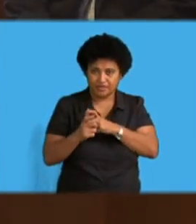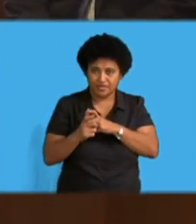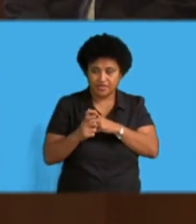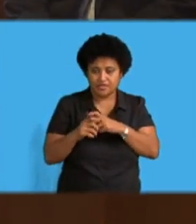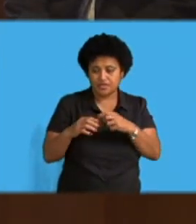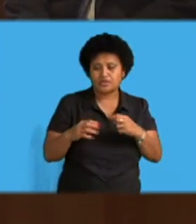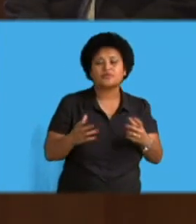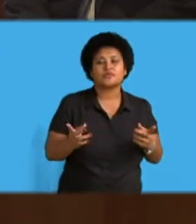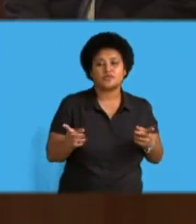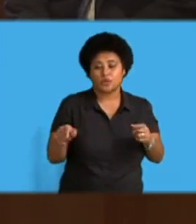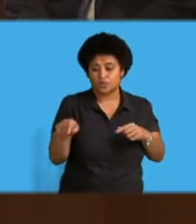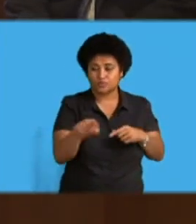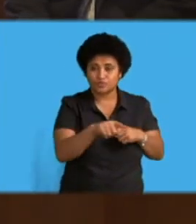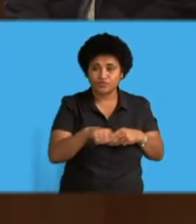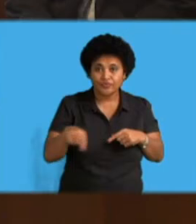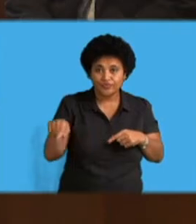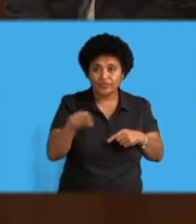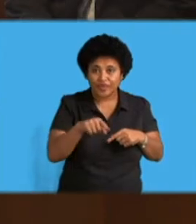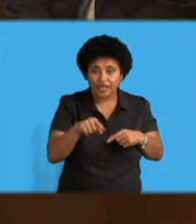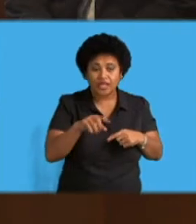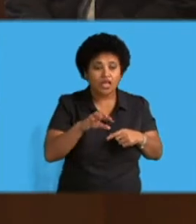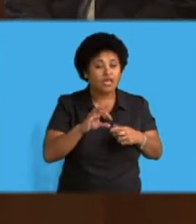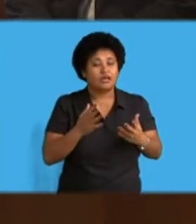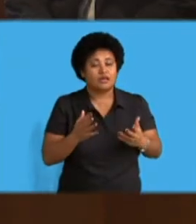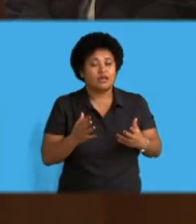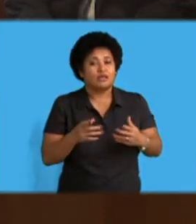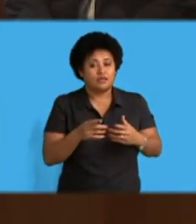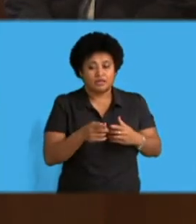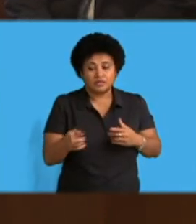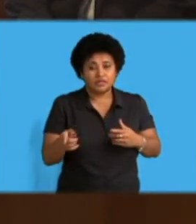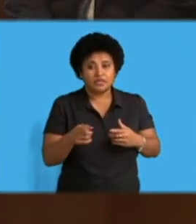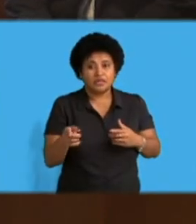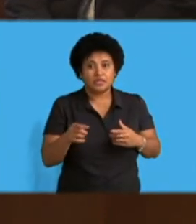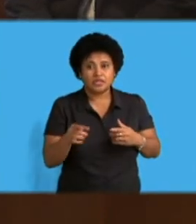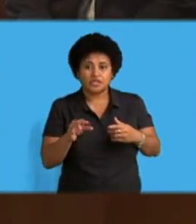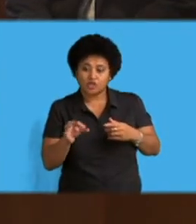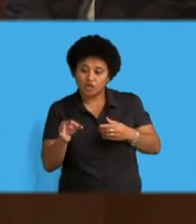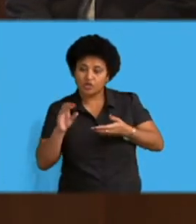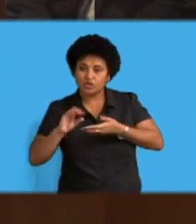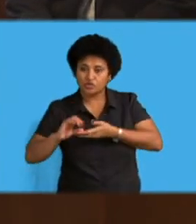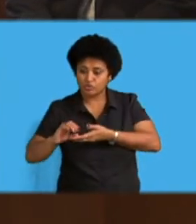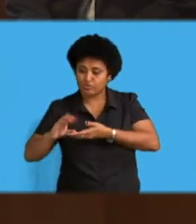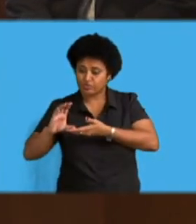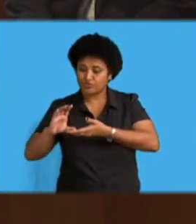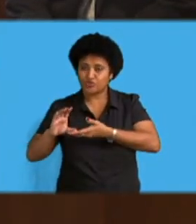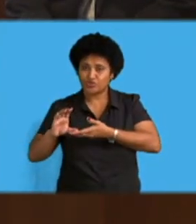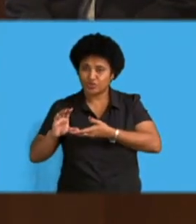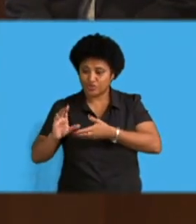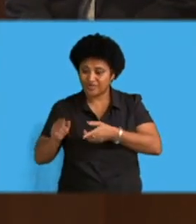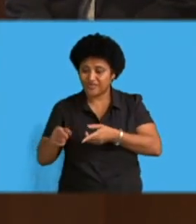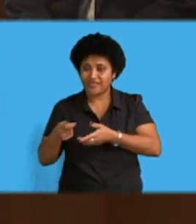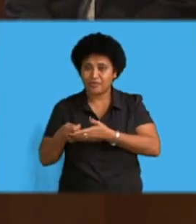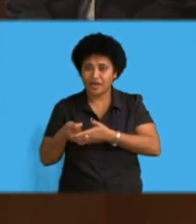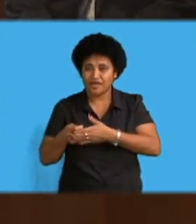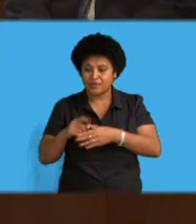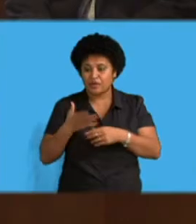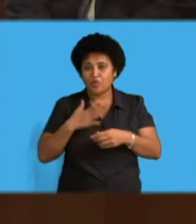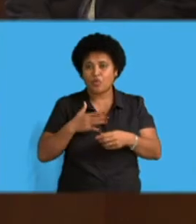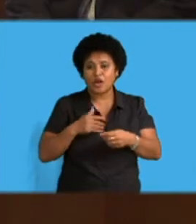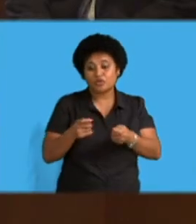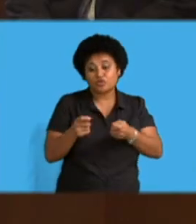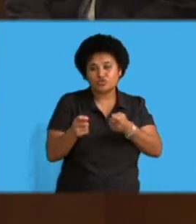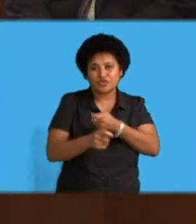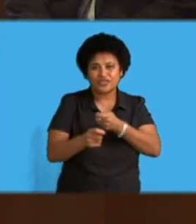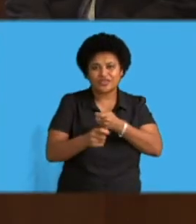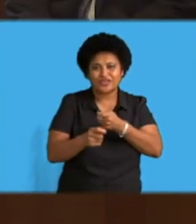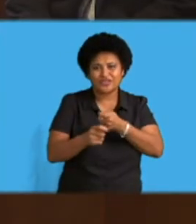not necessarily to increase the adaptation, not necessarily to increase the aggregate pool of funds per se, but to change the allocation of